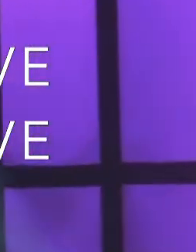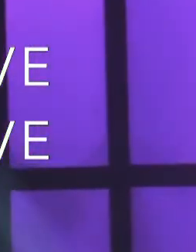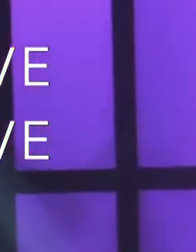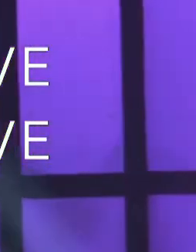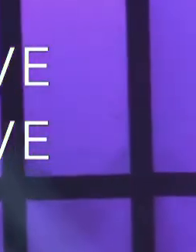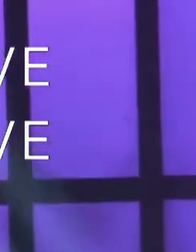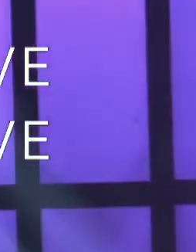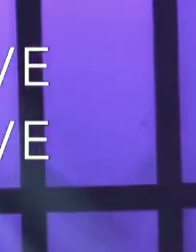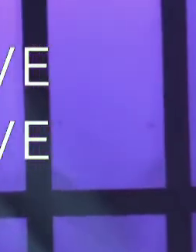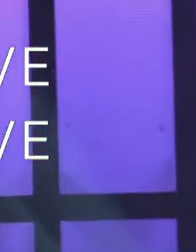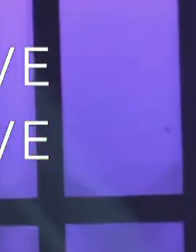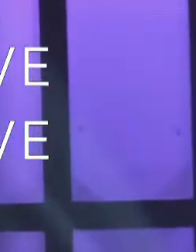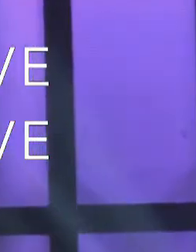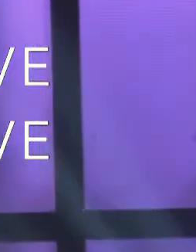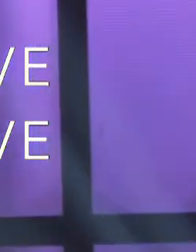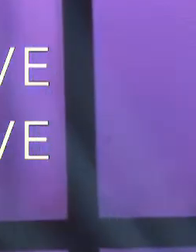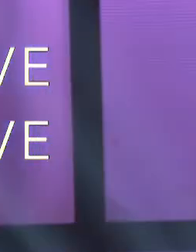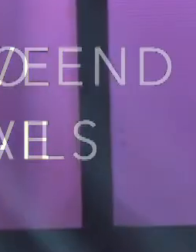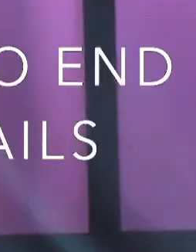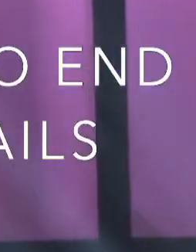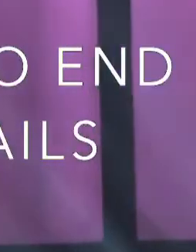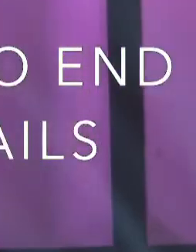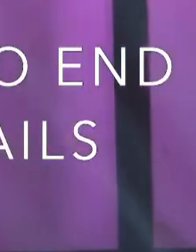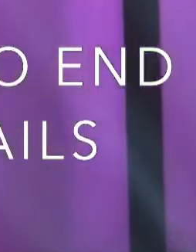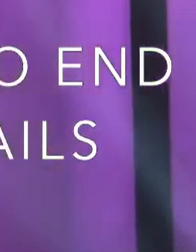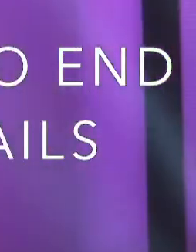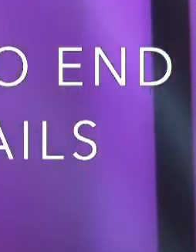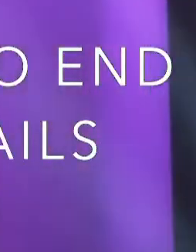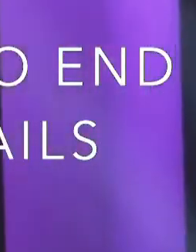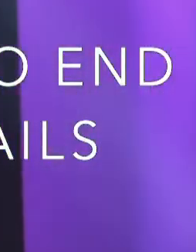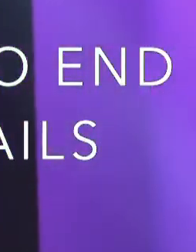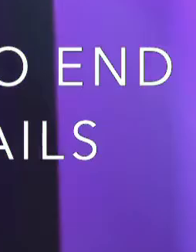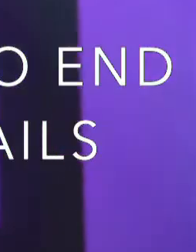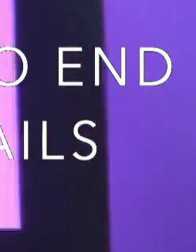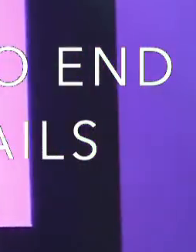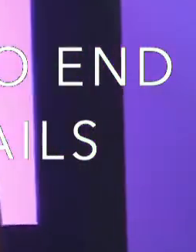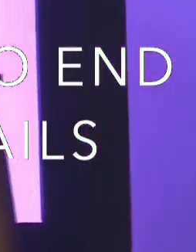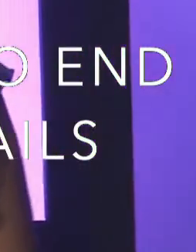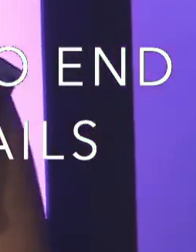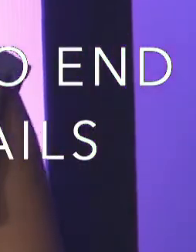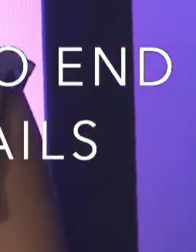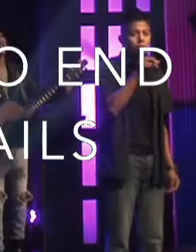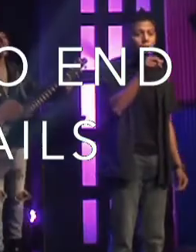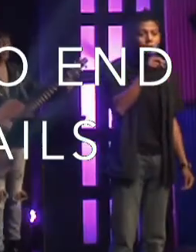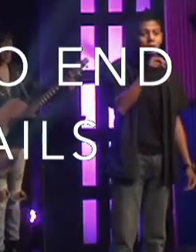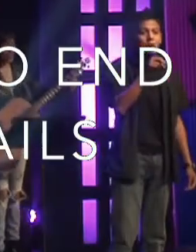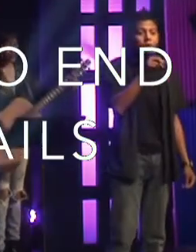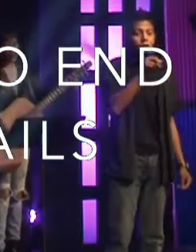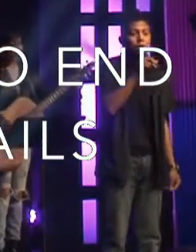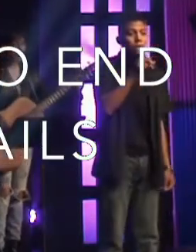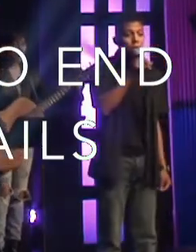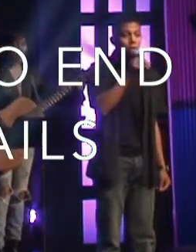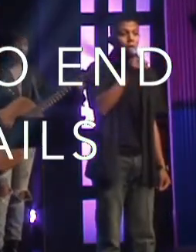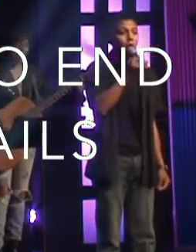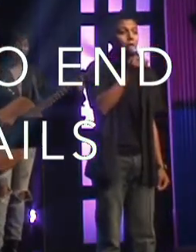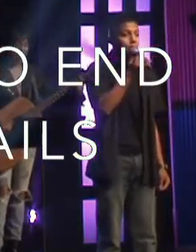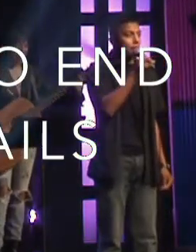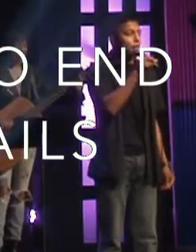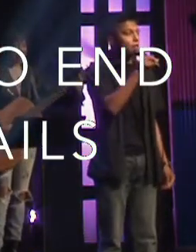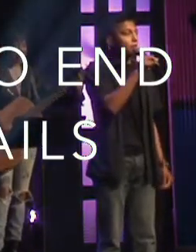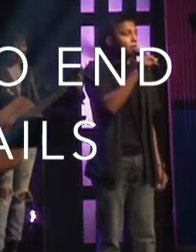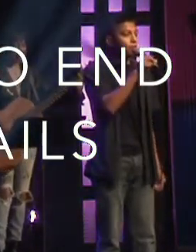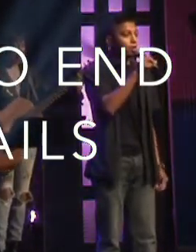alive. You keep hope alive from the beginning to end. Your